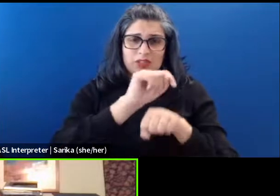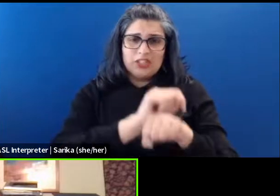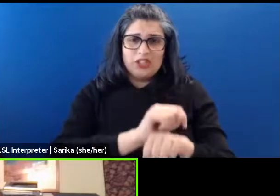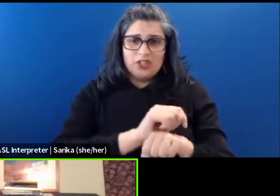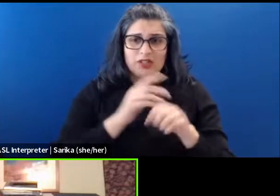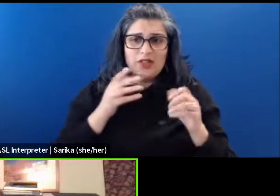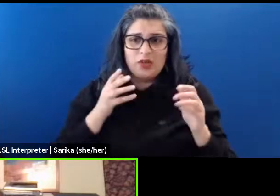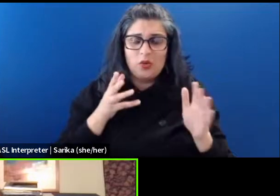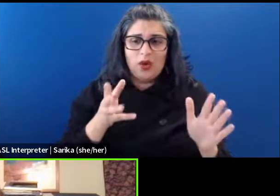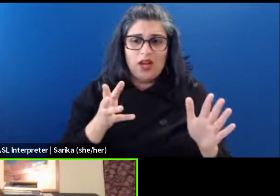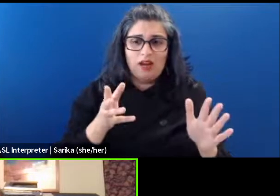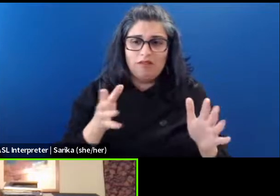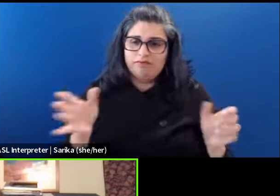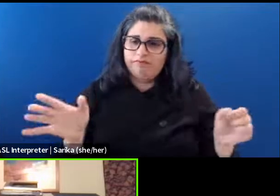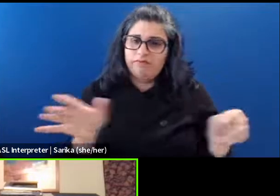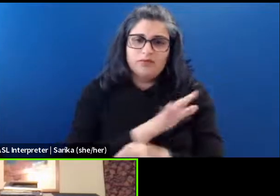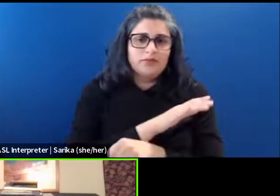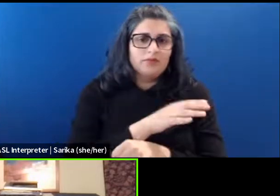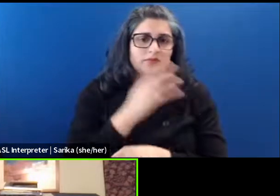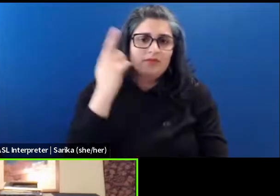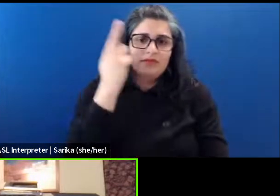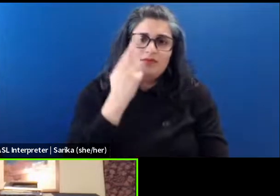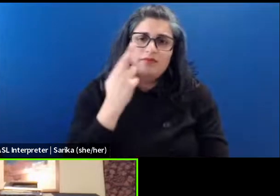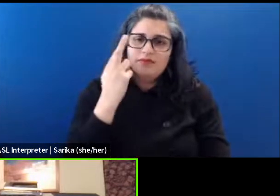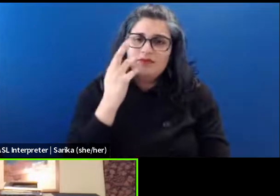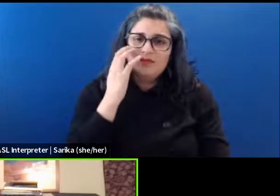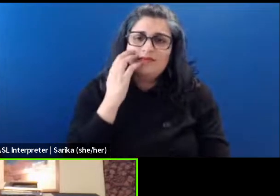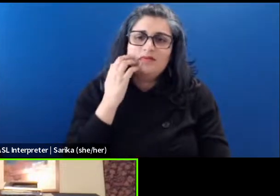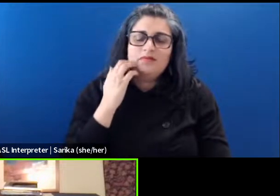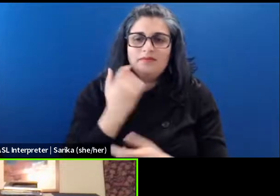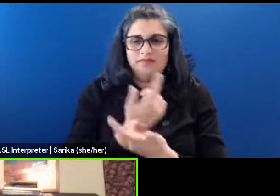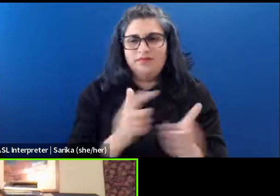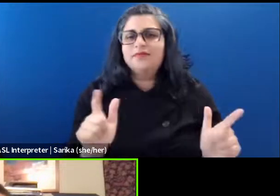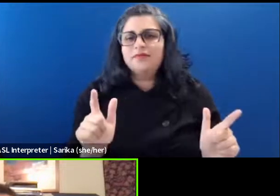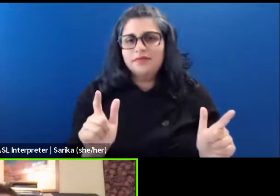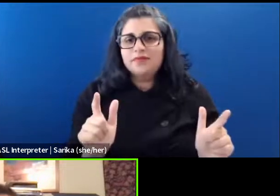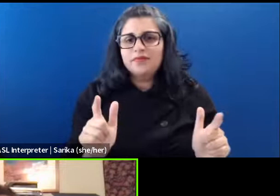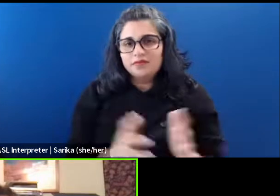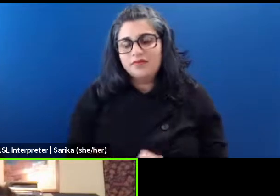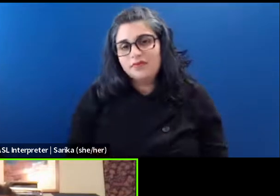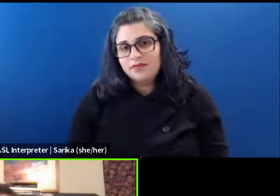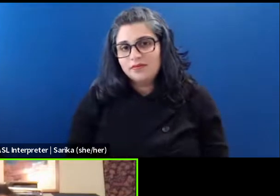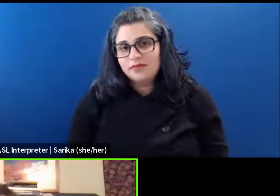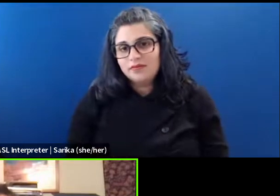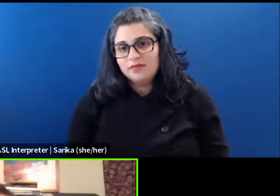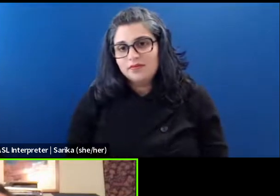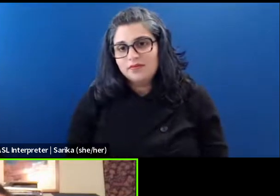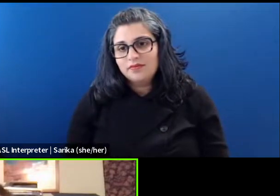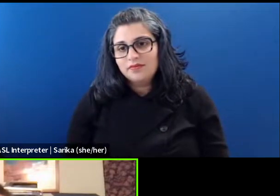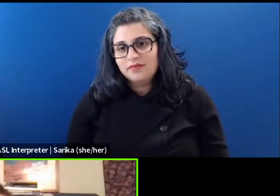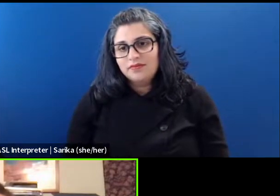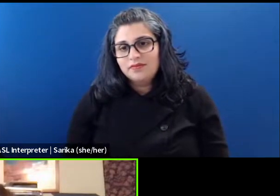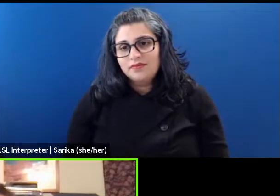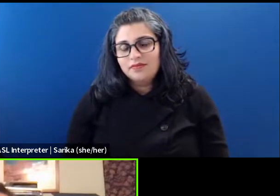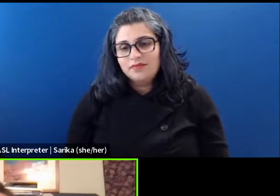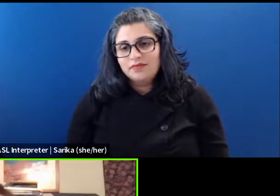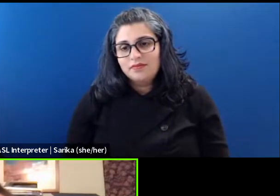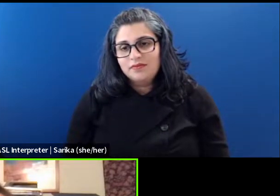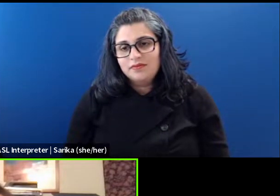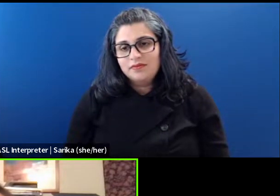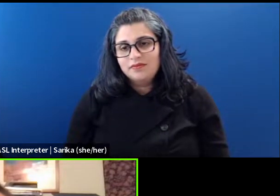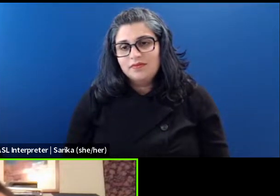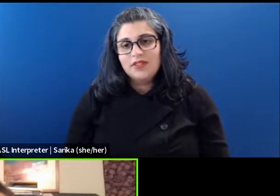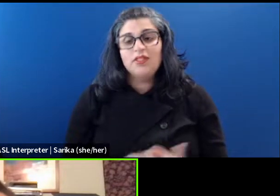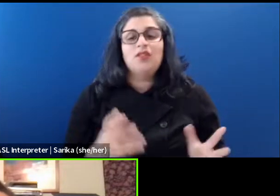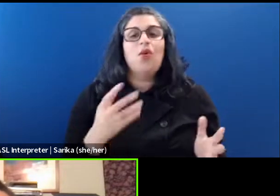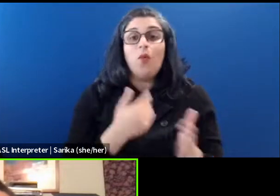of fully realizing our liberation, right? So it's kind of like the tools that we need, we will